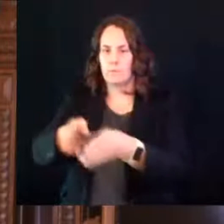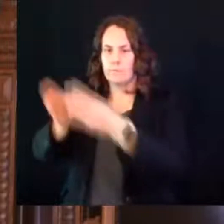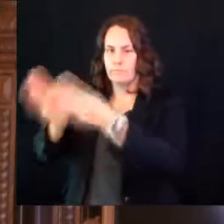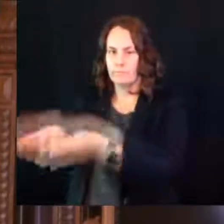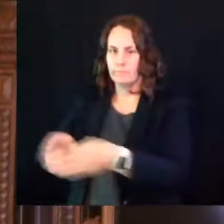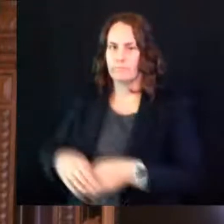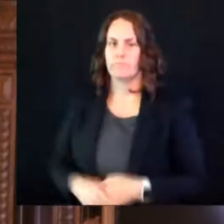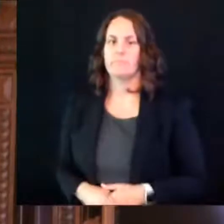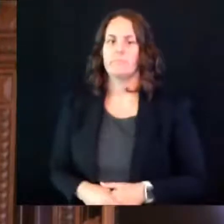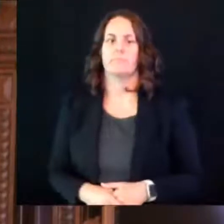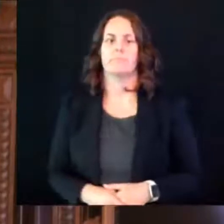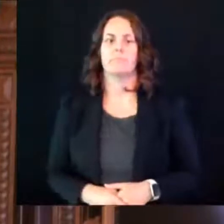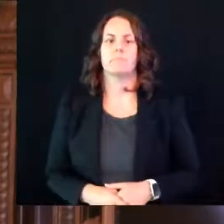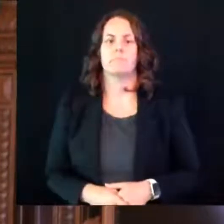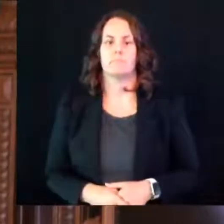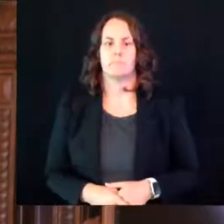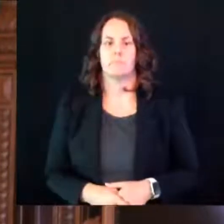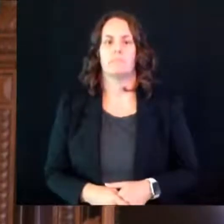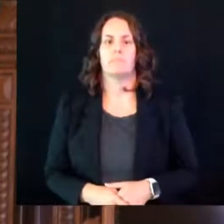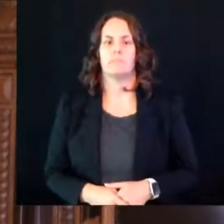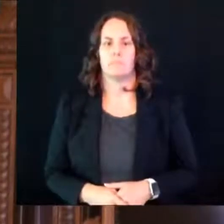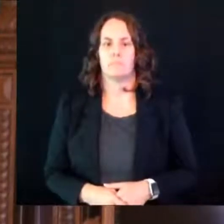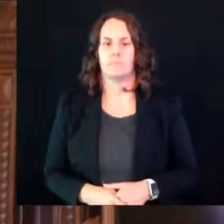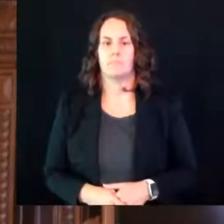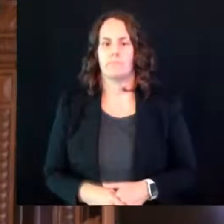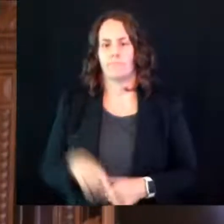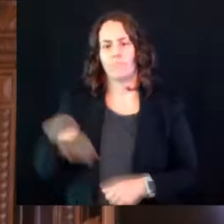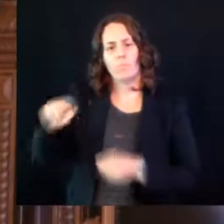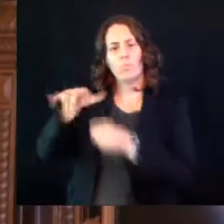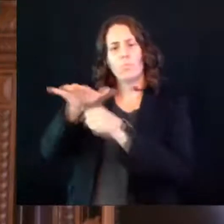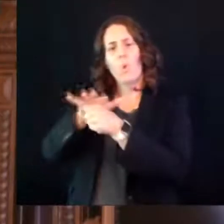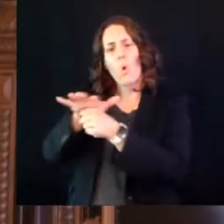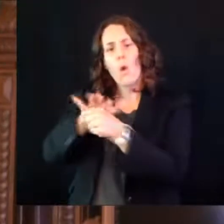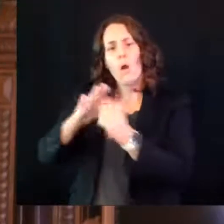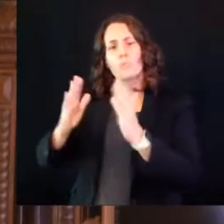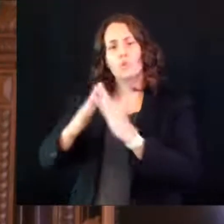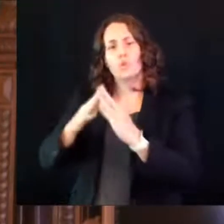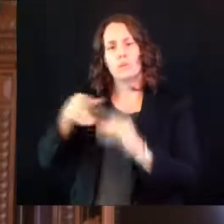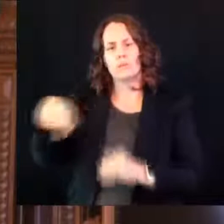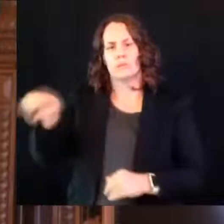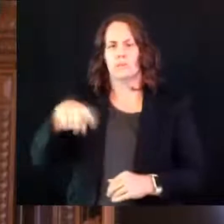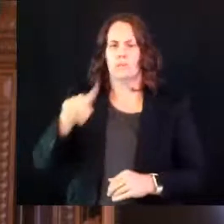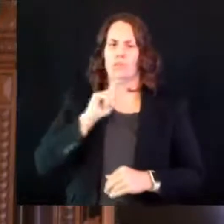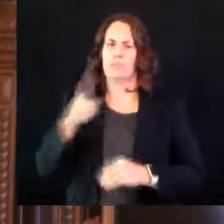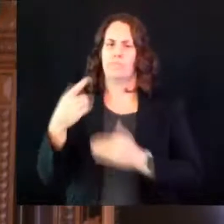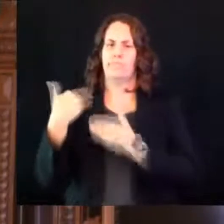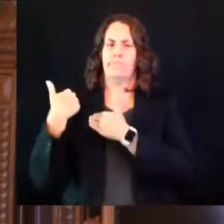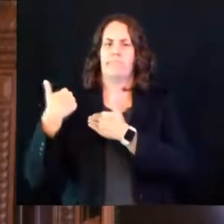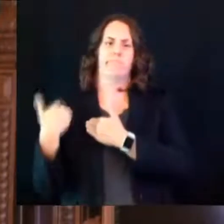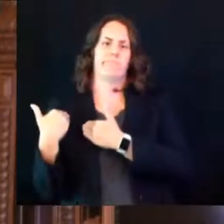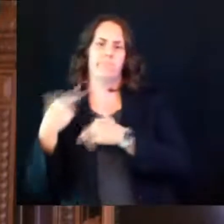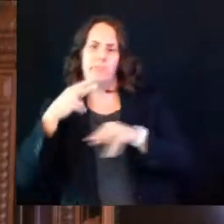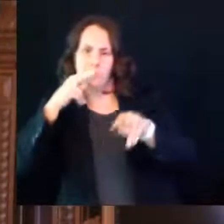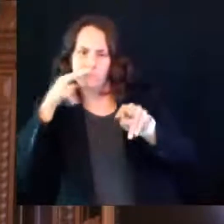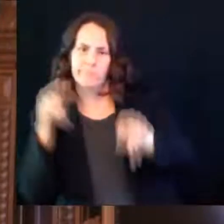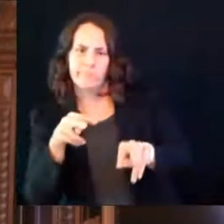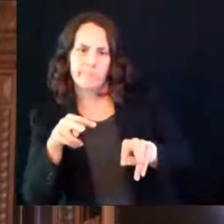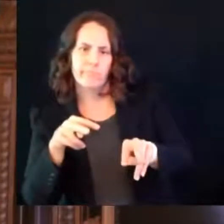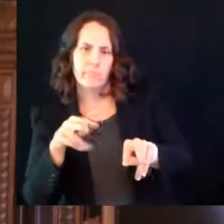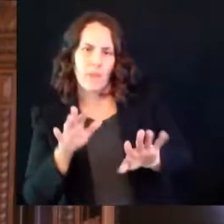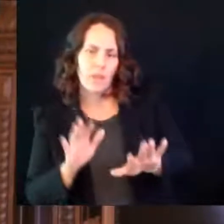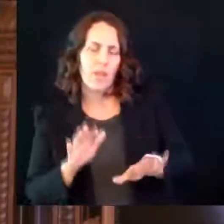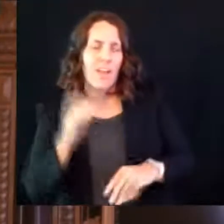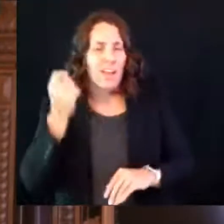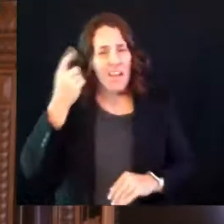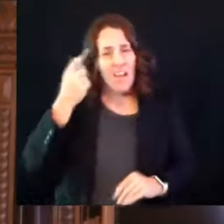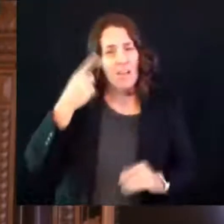all of us to do the right thing, to stand up, because it's simply not possible to have public health officers and officials do all that